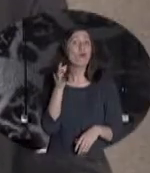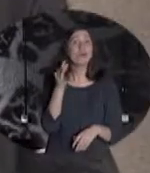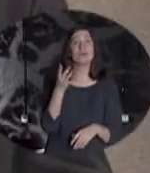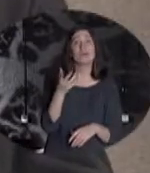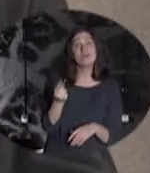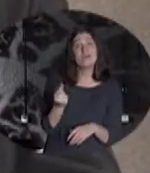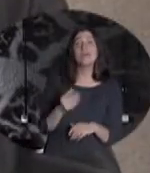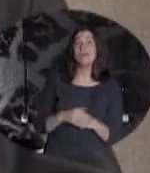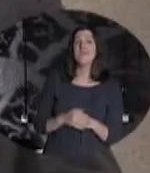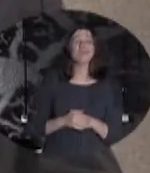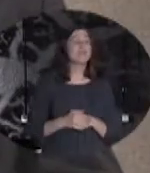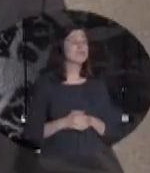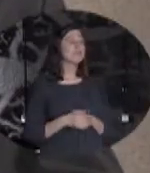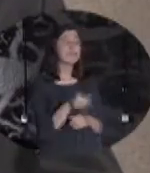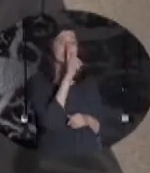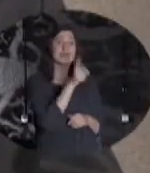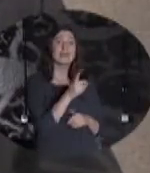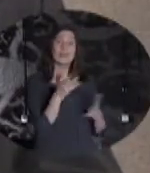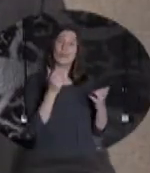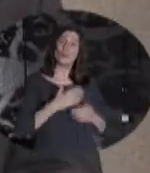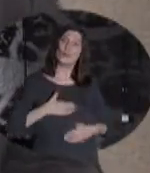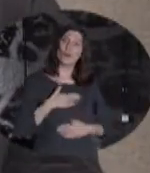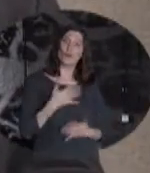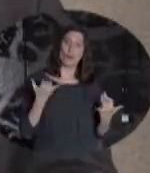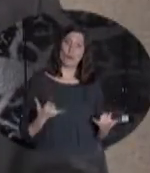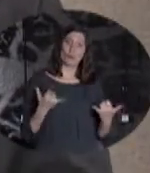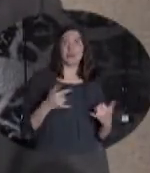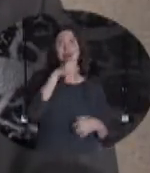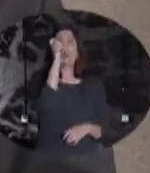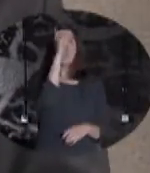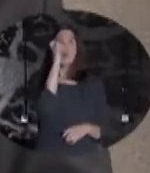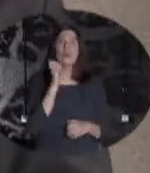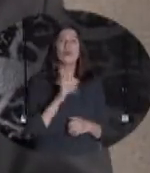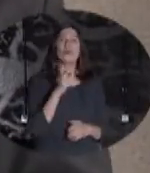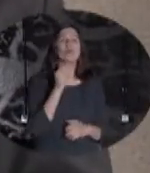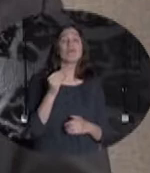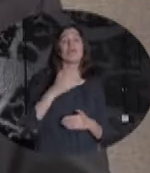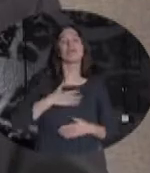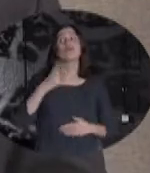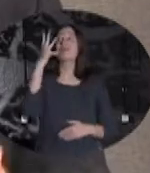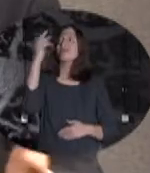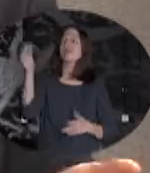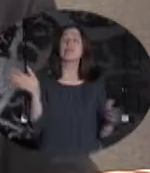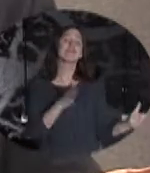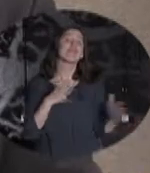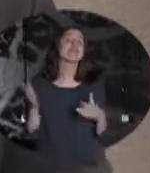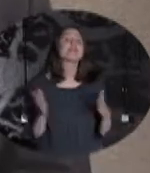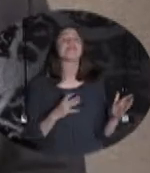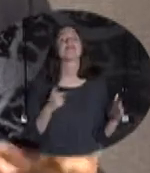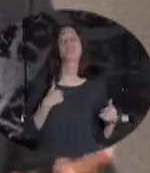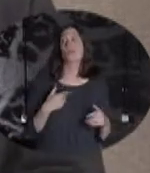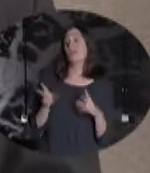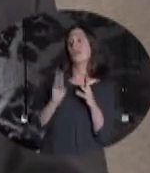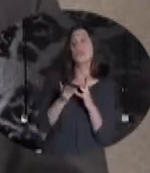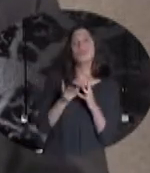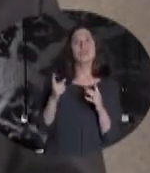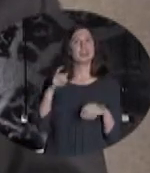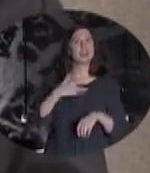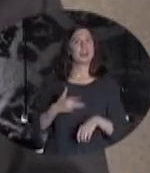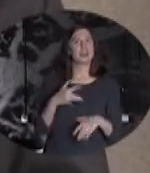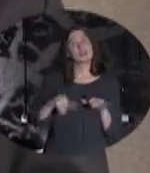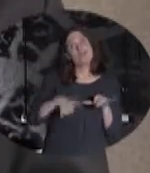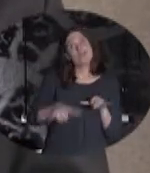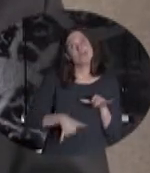mean, certainly we want to enjoy this time of year. We want to be outside. We want the fresh air. We spend the winter mostly inside, and so it's cooped nice up to get out.